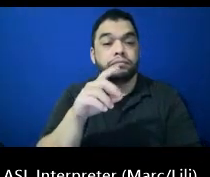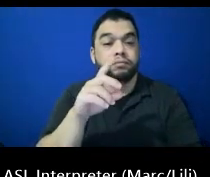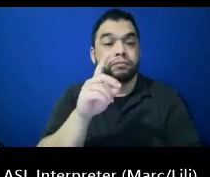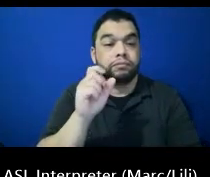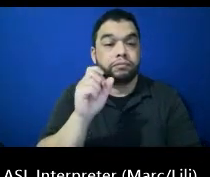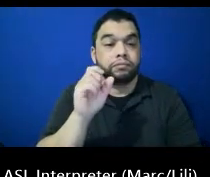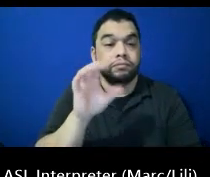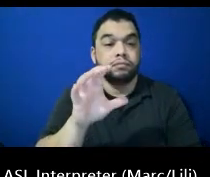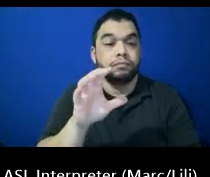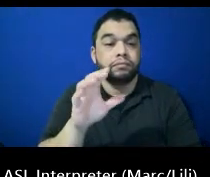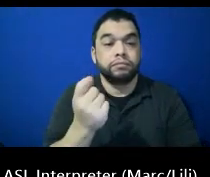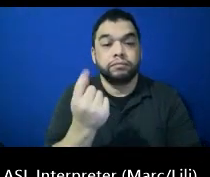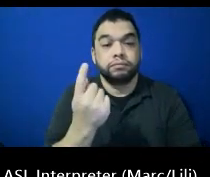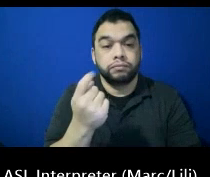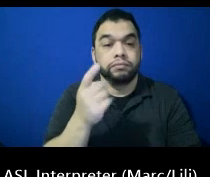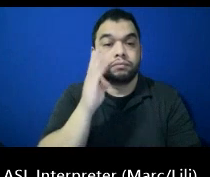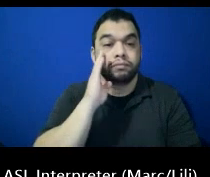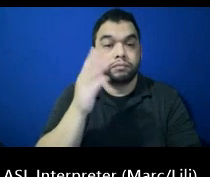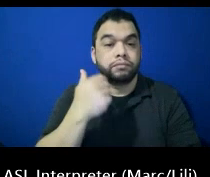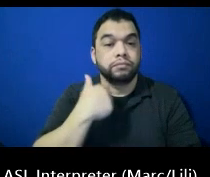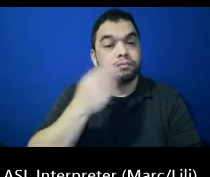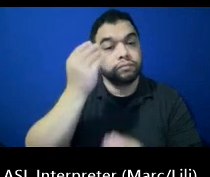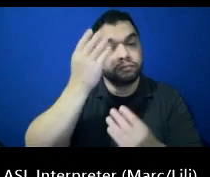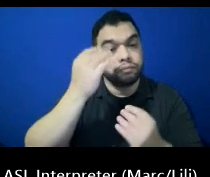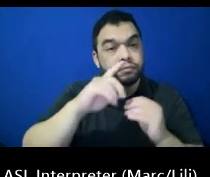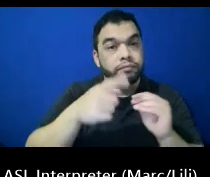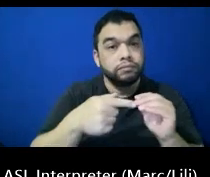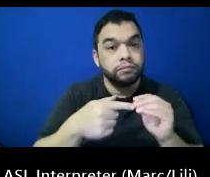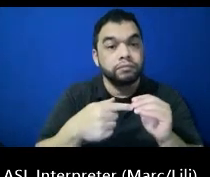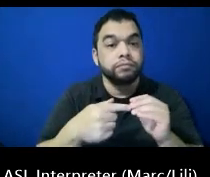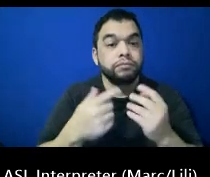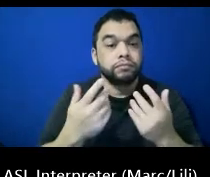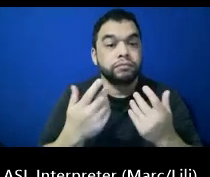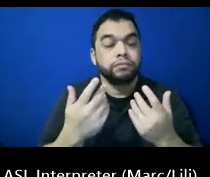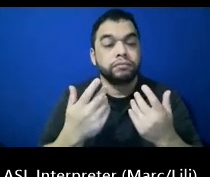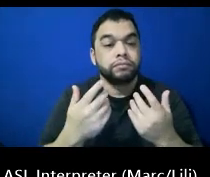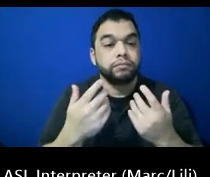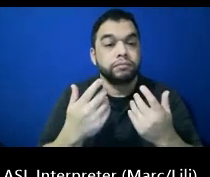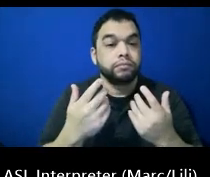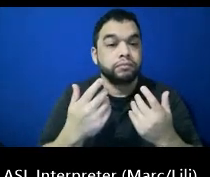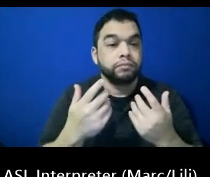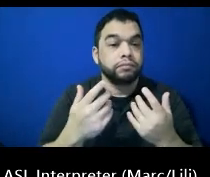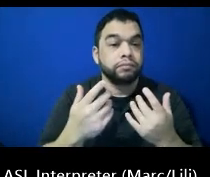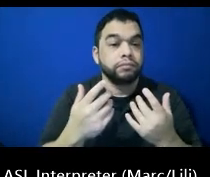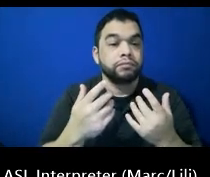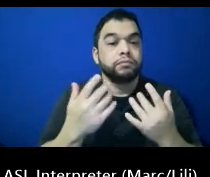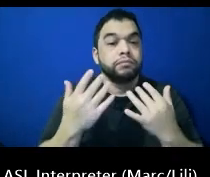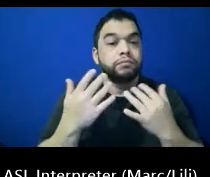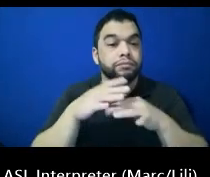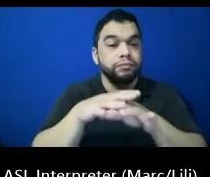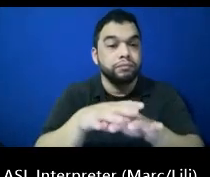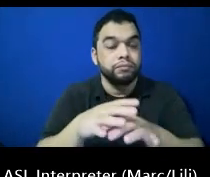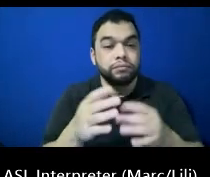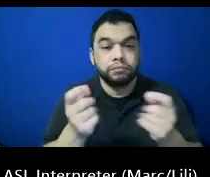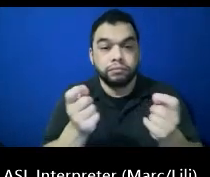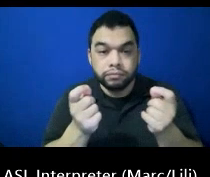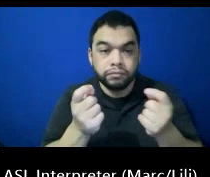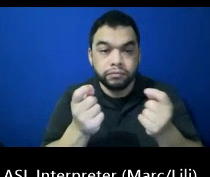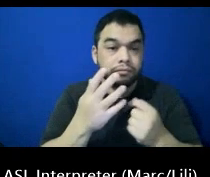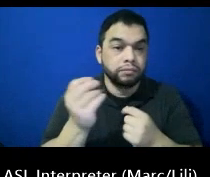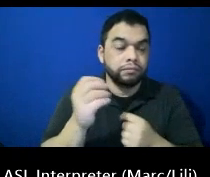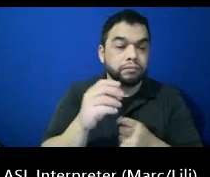network for that we call Coco Rush. So then we're going to have mitigation